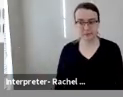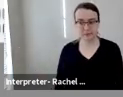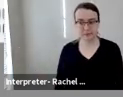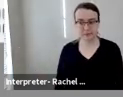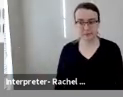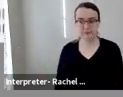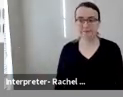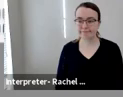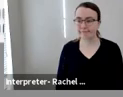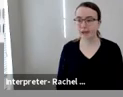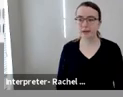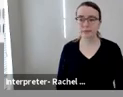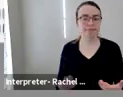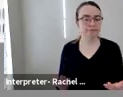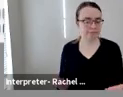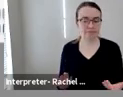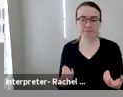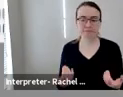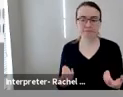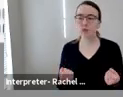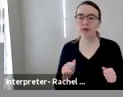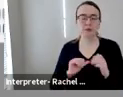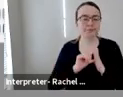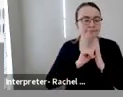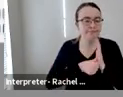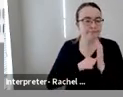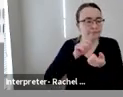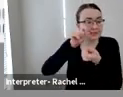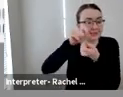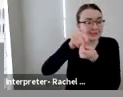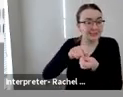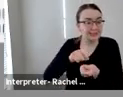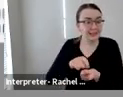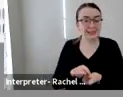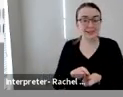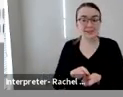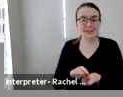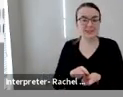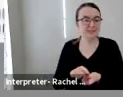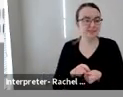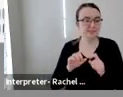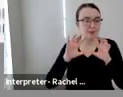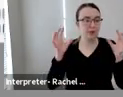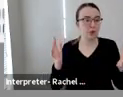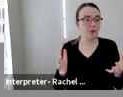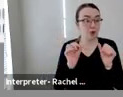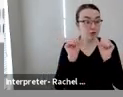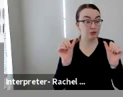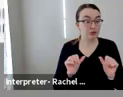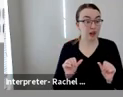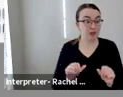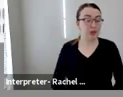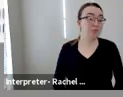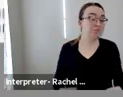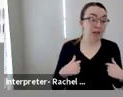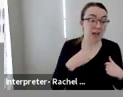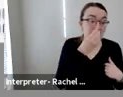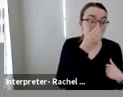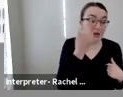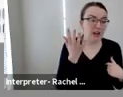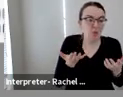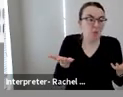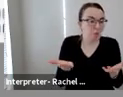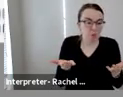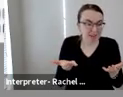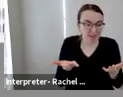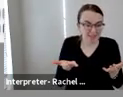And I'm just bringing out the details of what this shape might be. I don't care what it is.